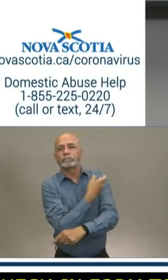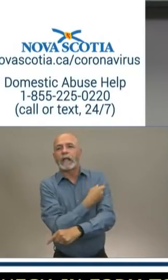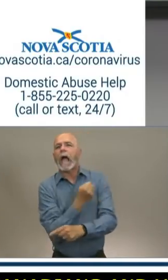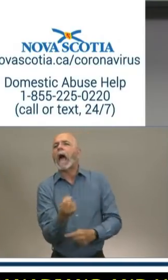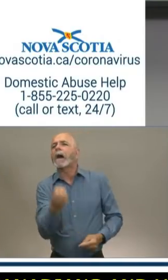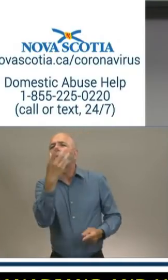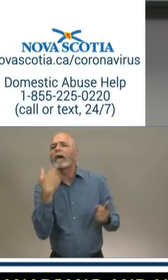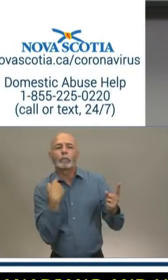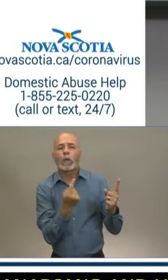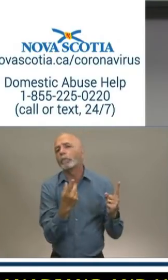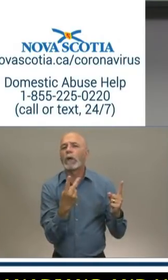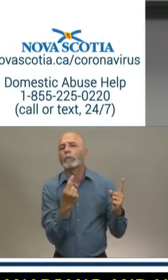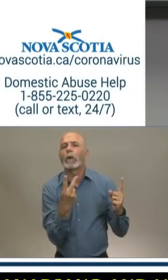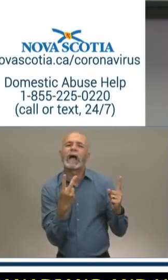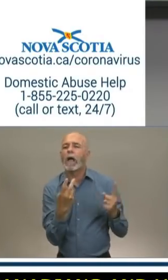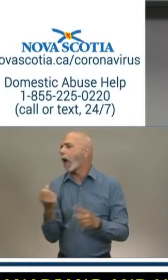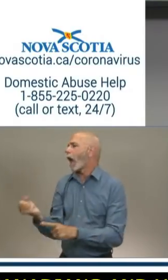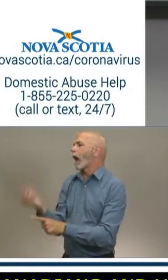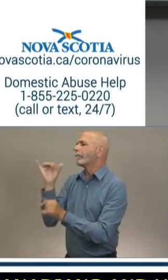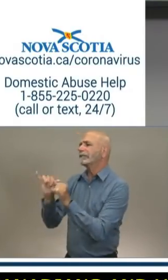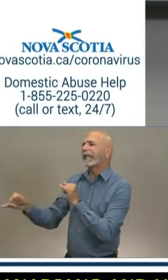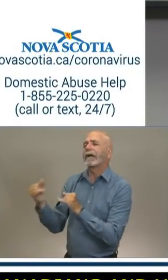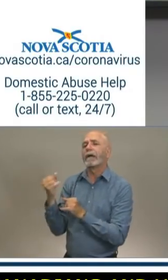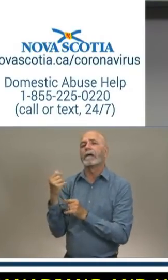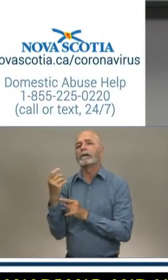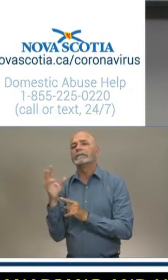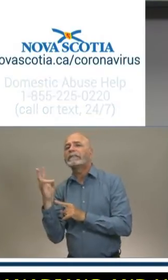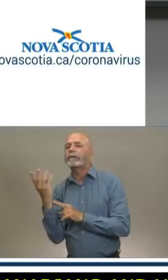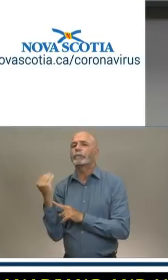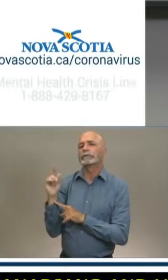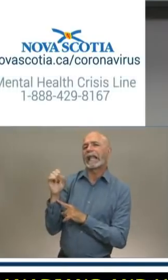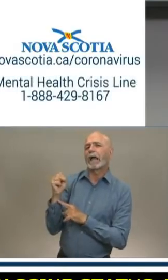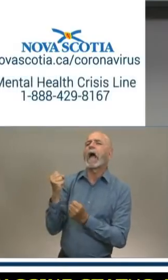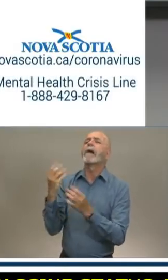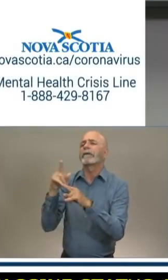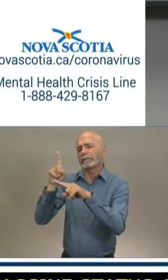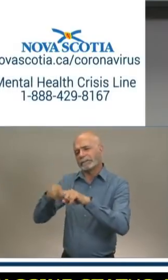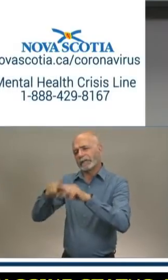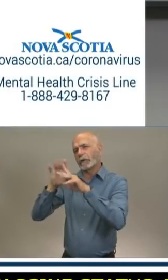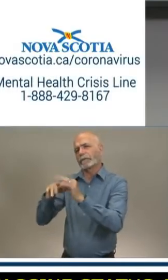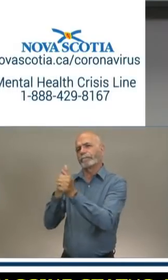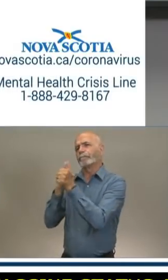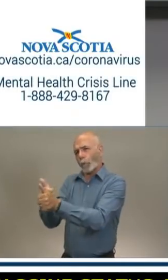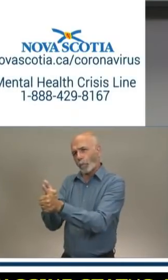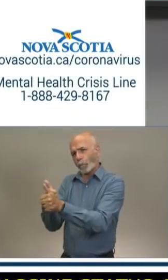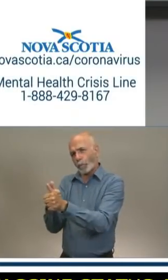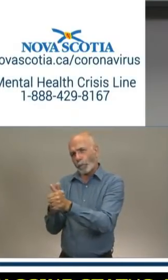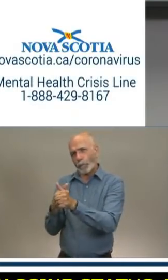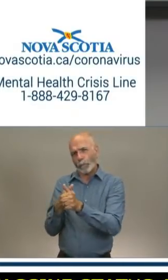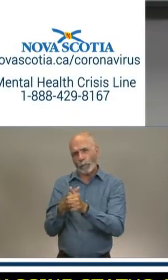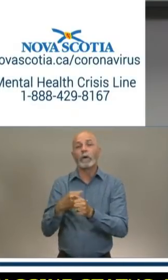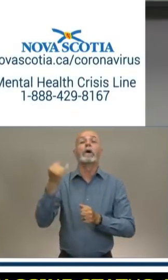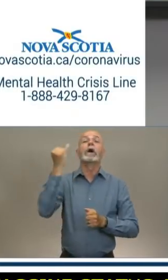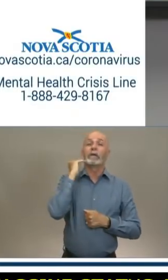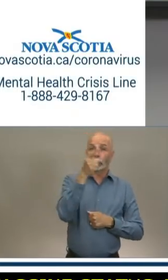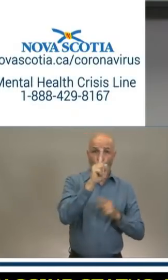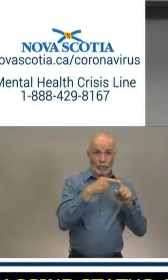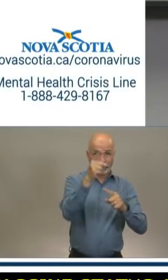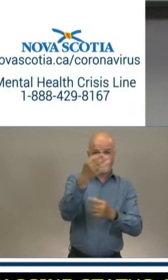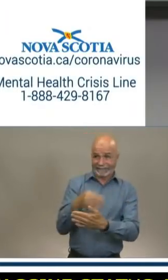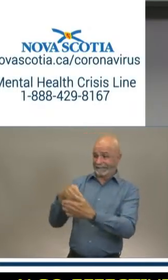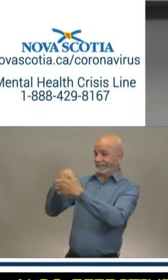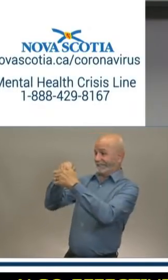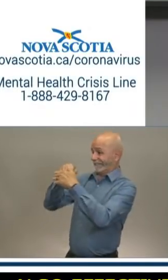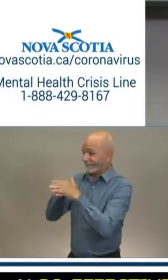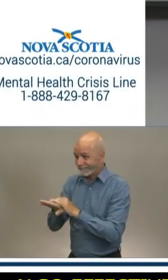Also, effective immediately, we are removing the requirement to quarantine upon entry until having a negative test for anyone who is